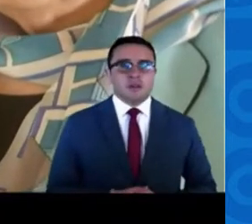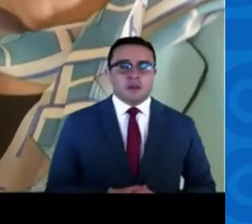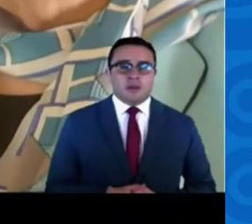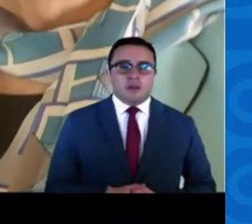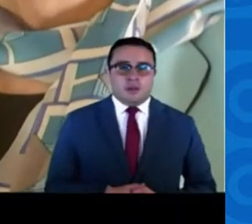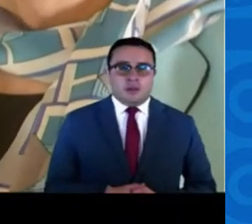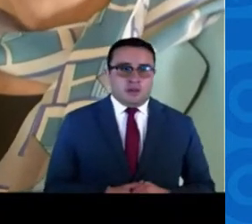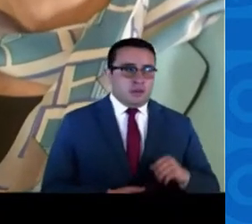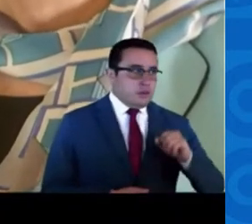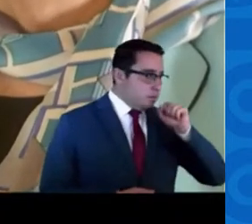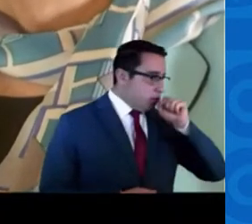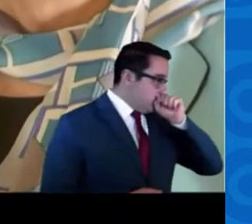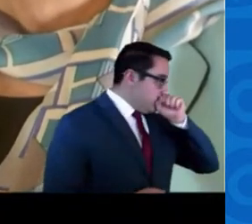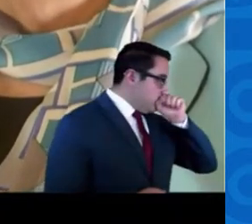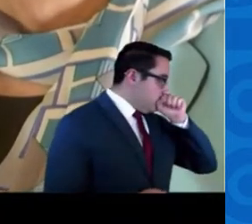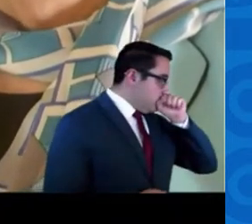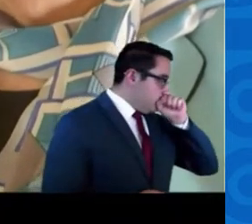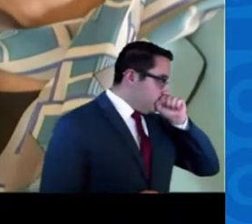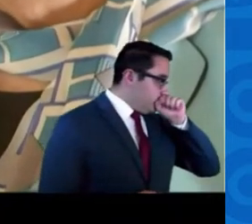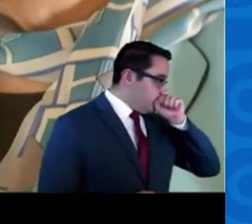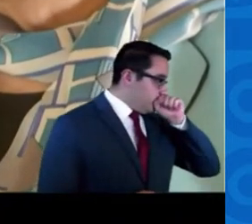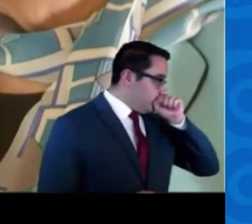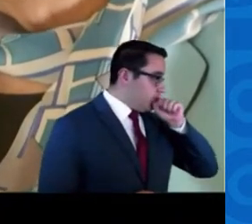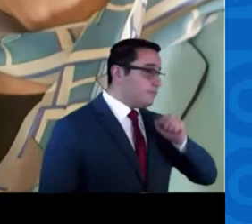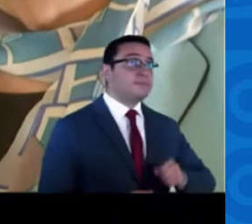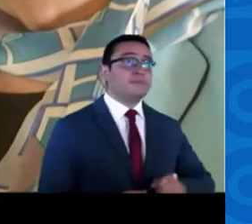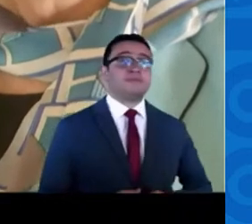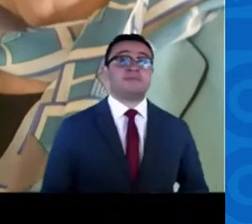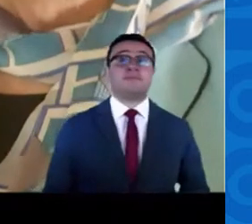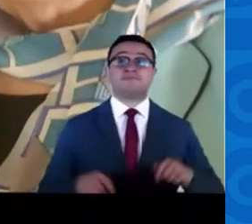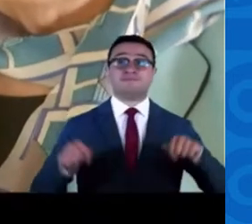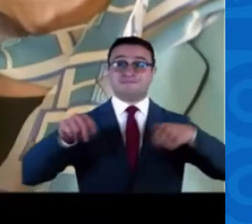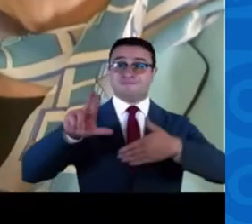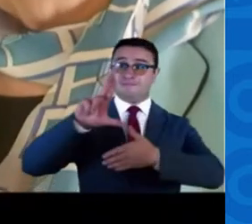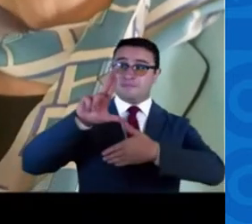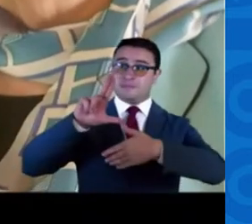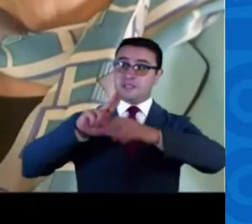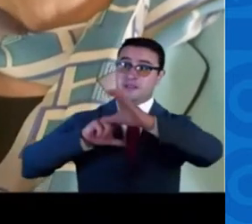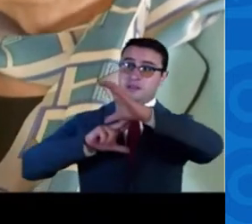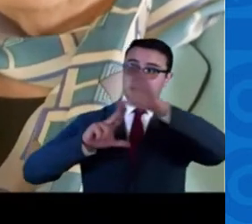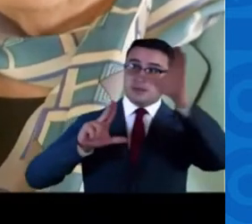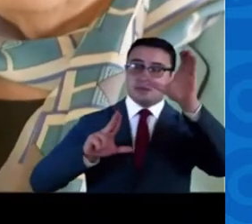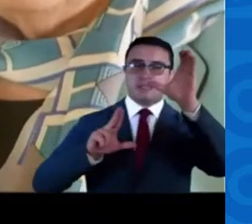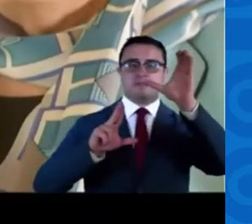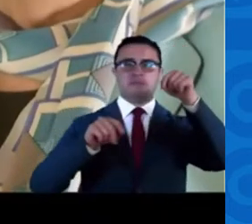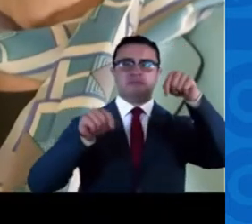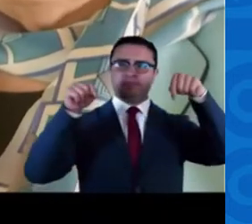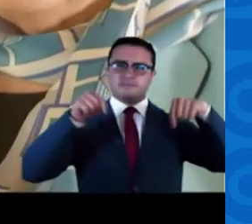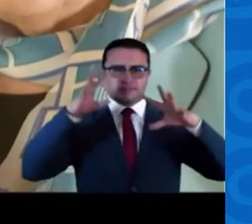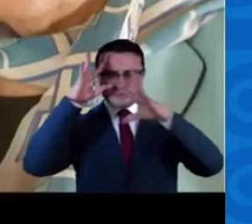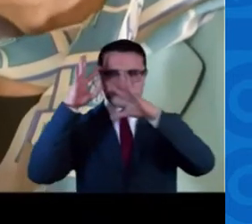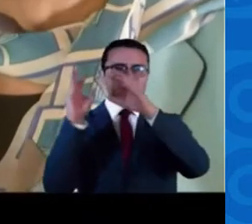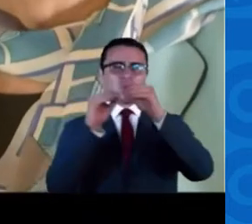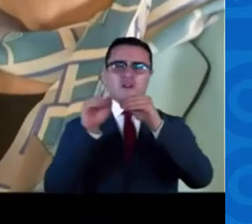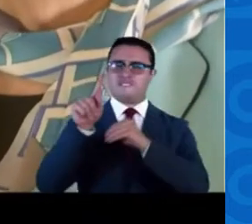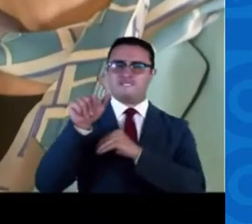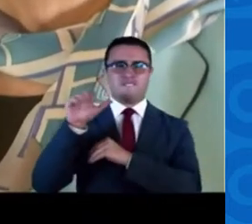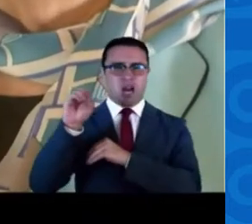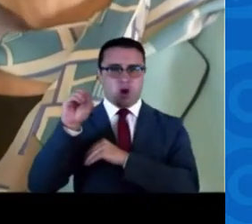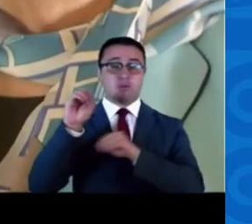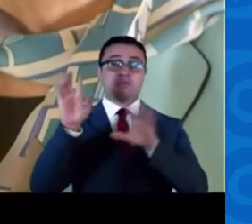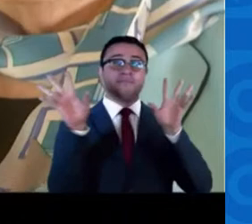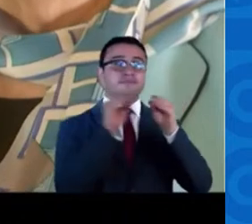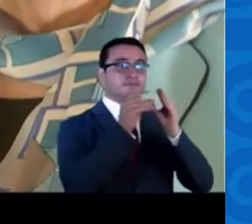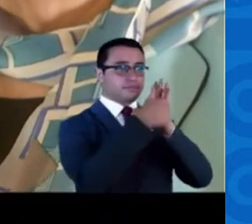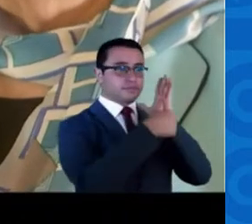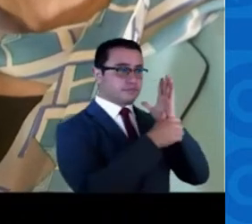10 elements to achieve the transformation of the food systems in Latin America and the Caribbean. We have discussed this with